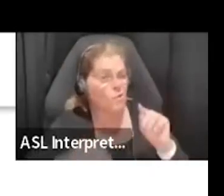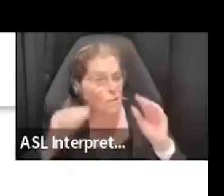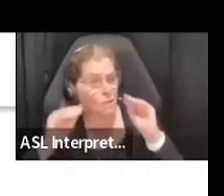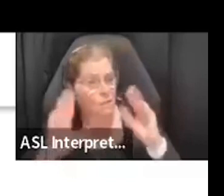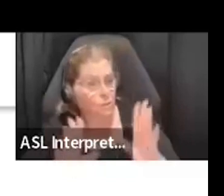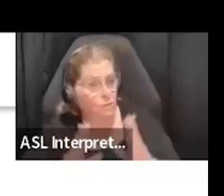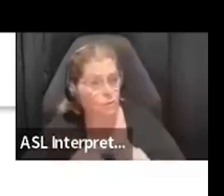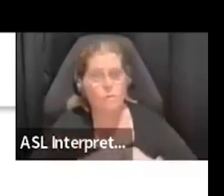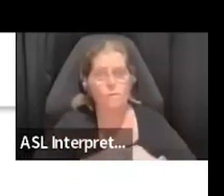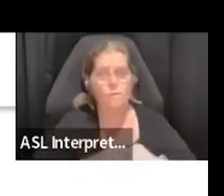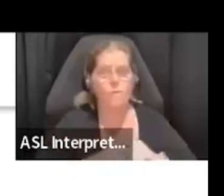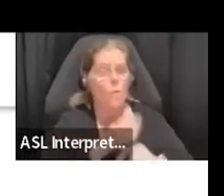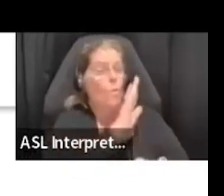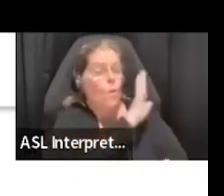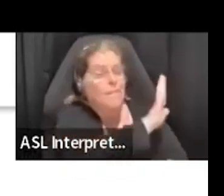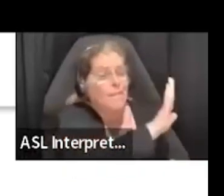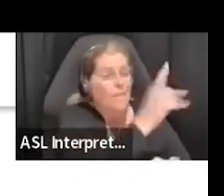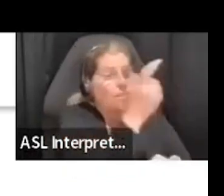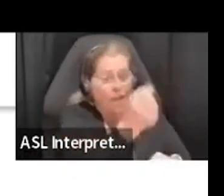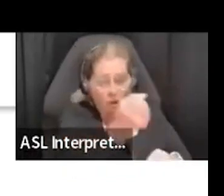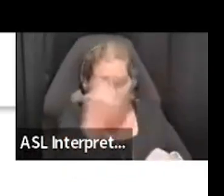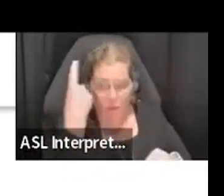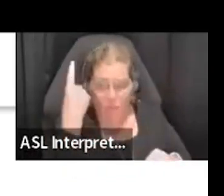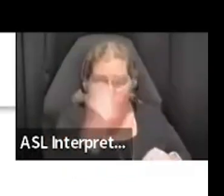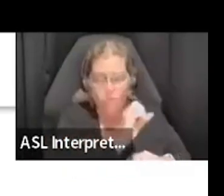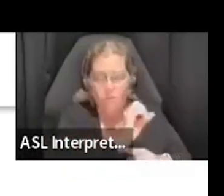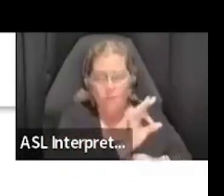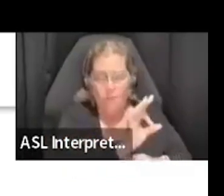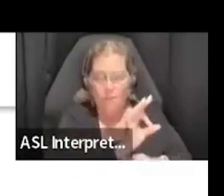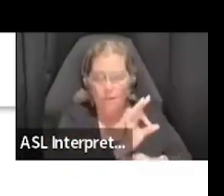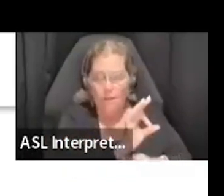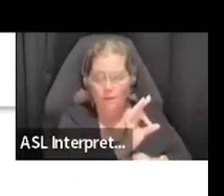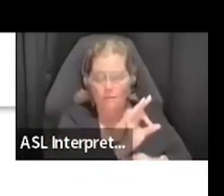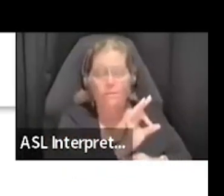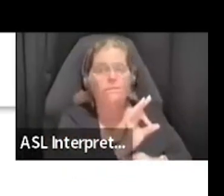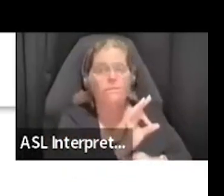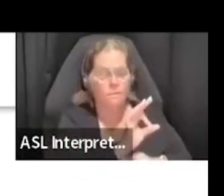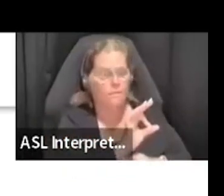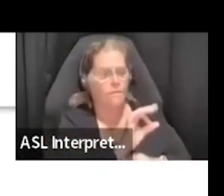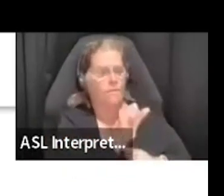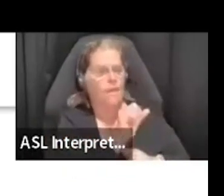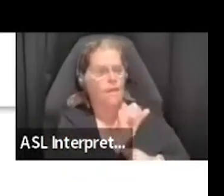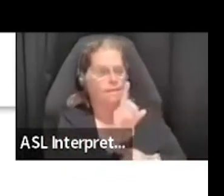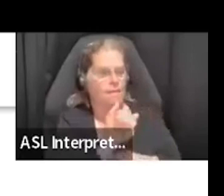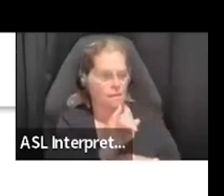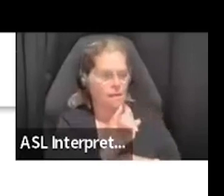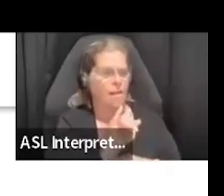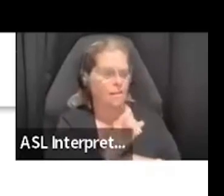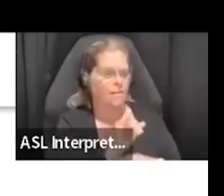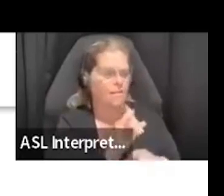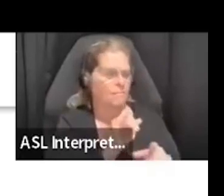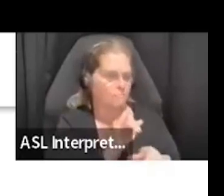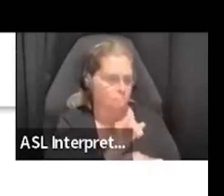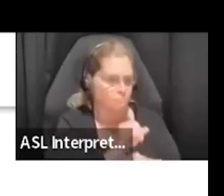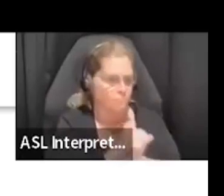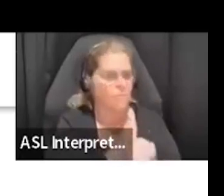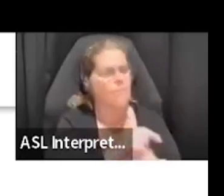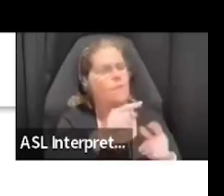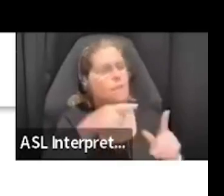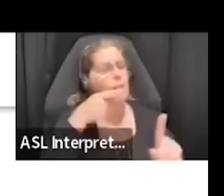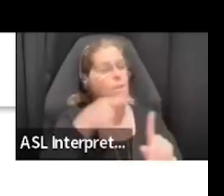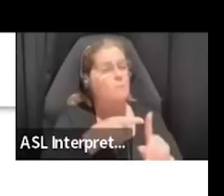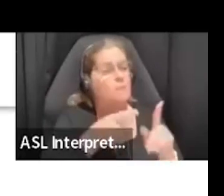encouraging? What is their understanding of specially designed instruction, especially as it relates to